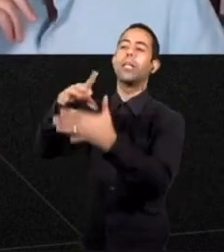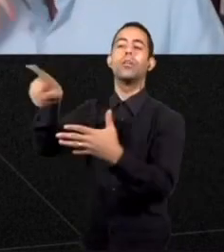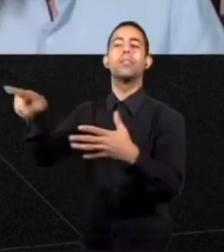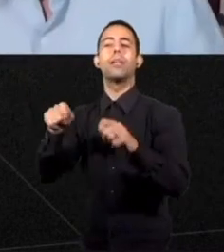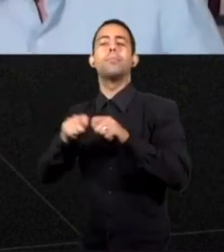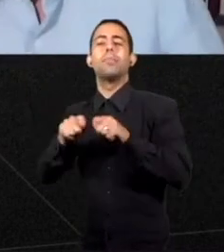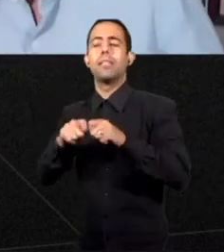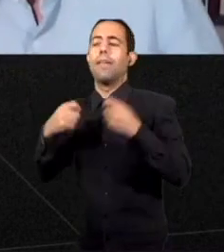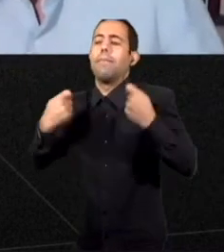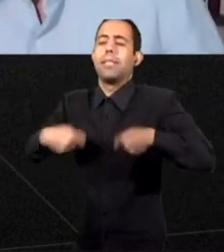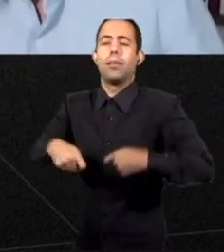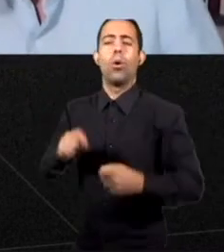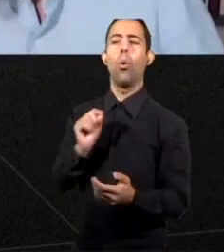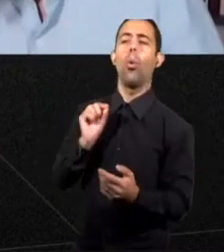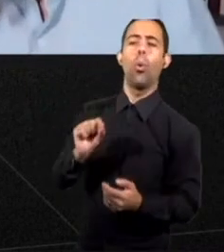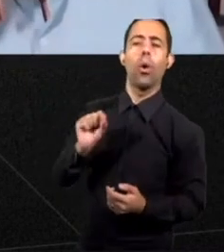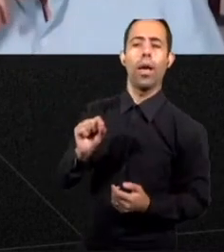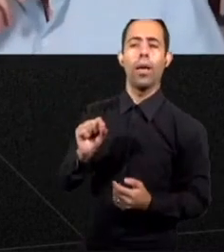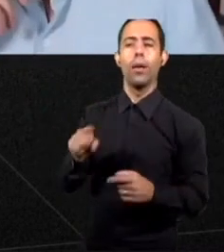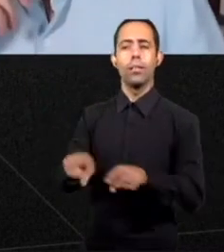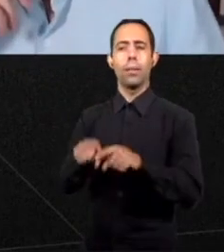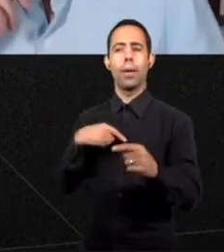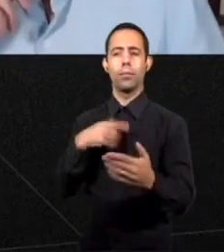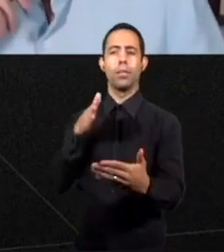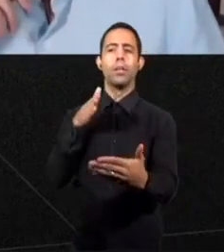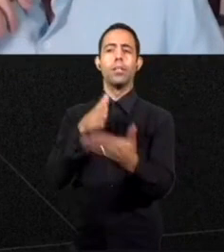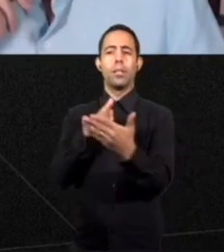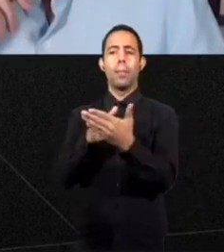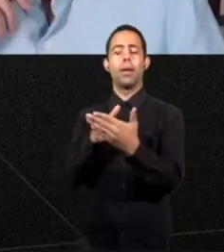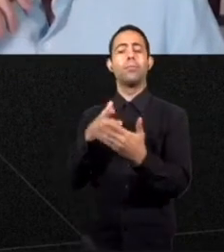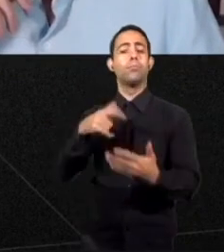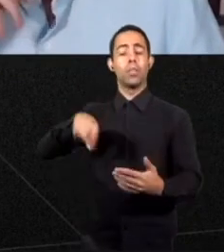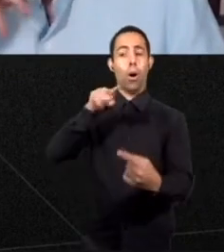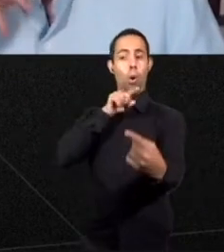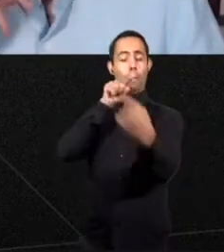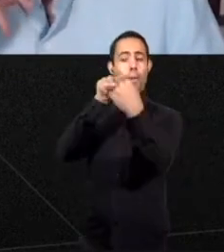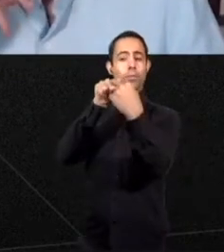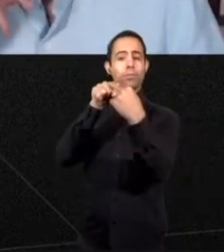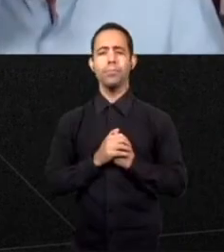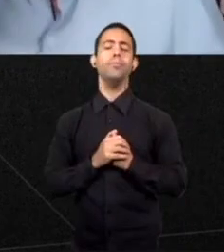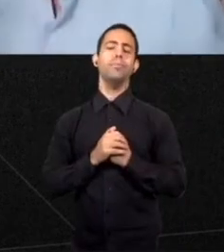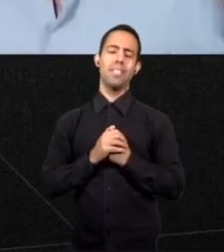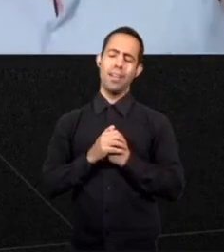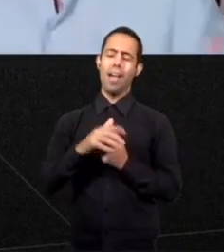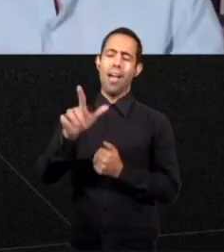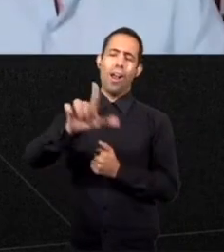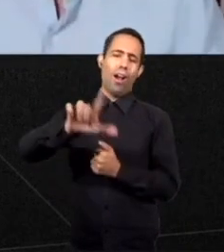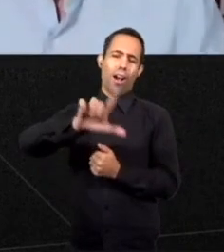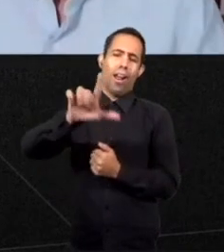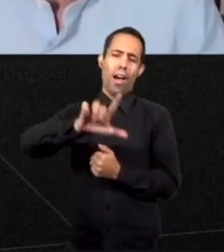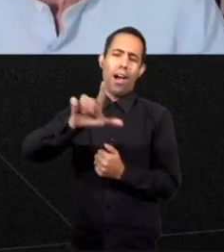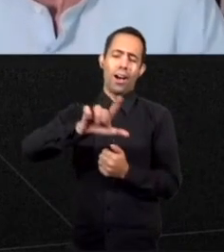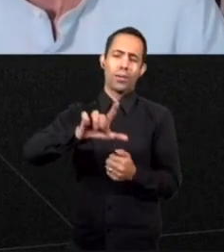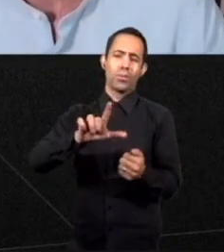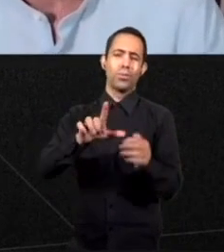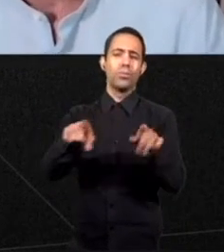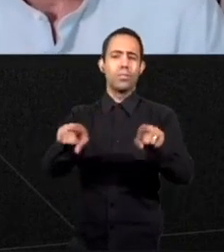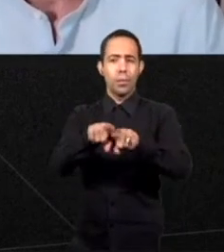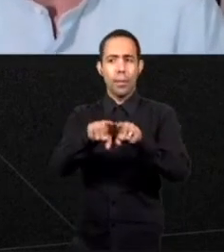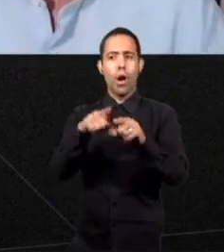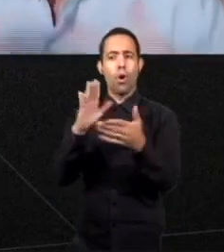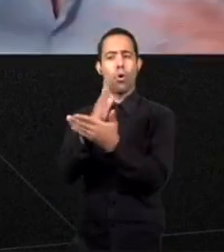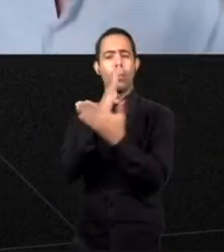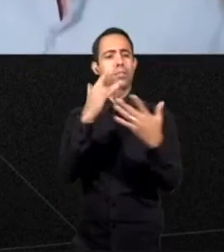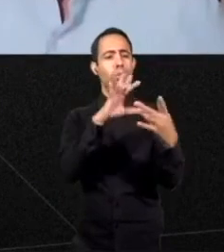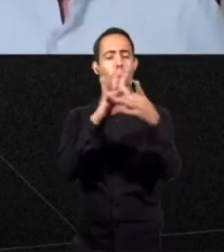Did we achieve a peak, or we are going downhill again when we think about globalization? The more connections you have